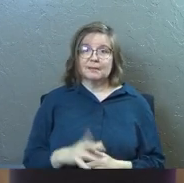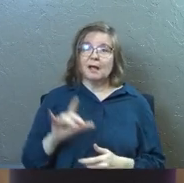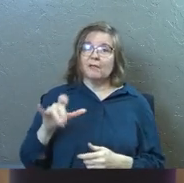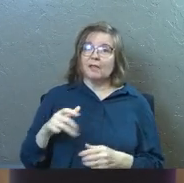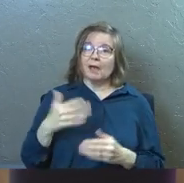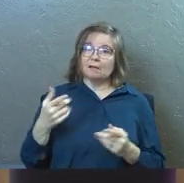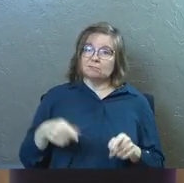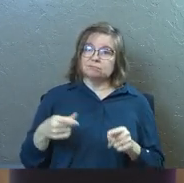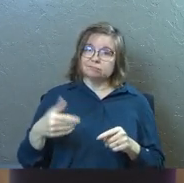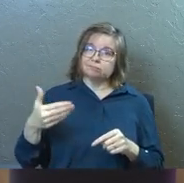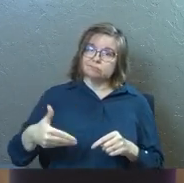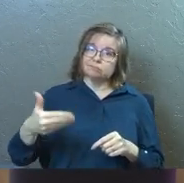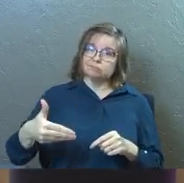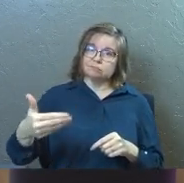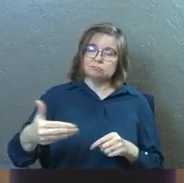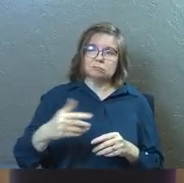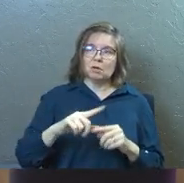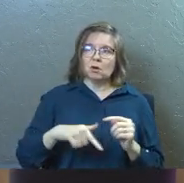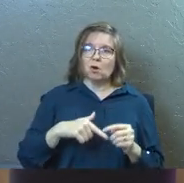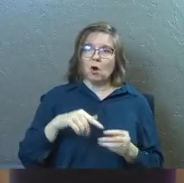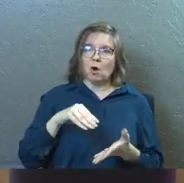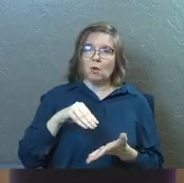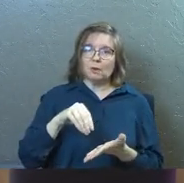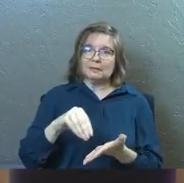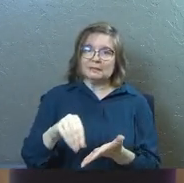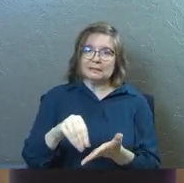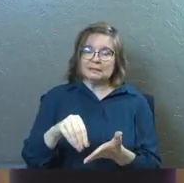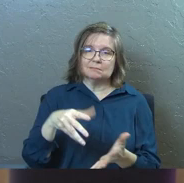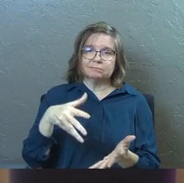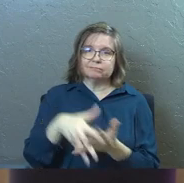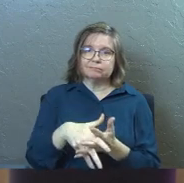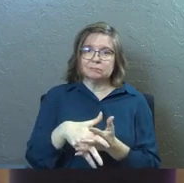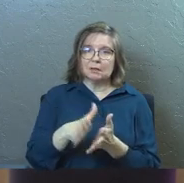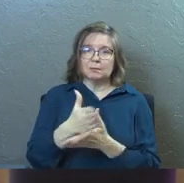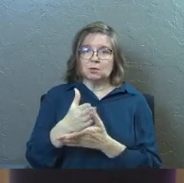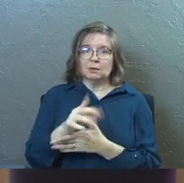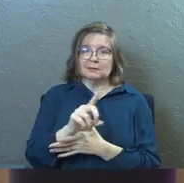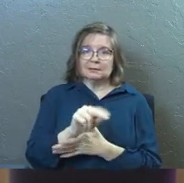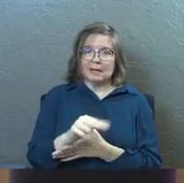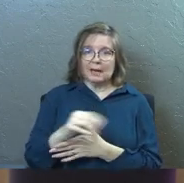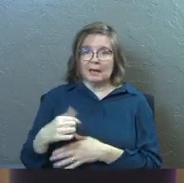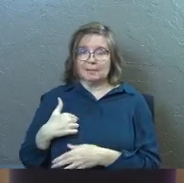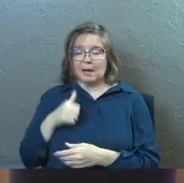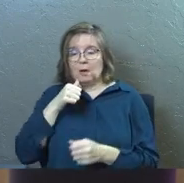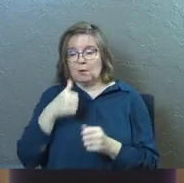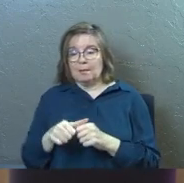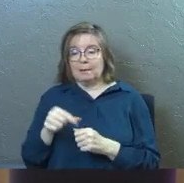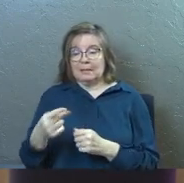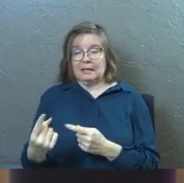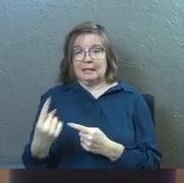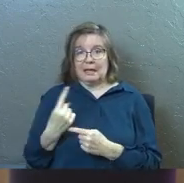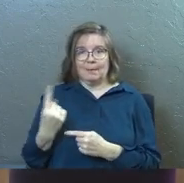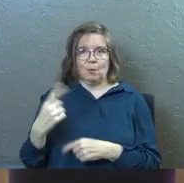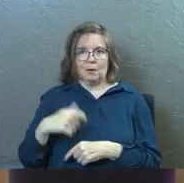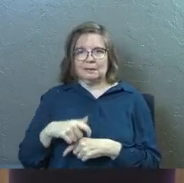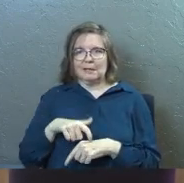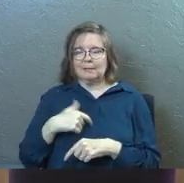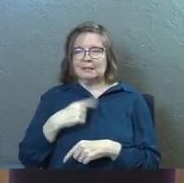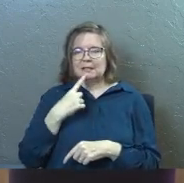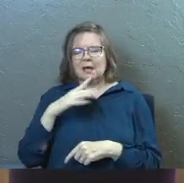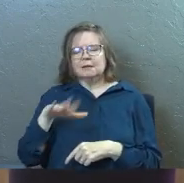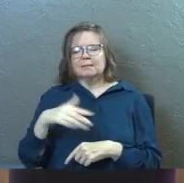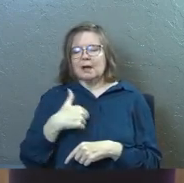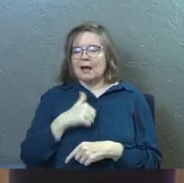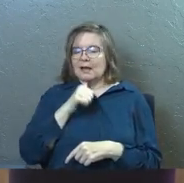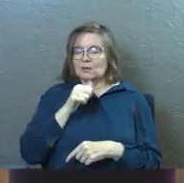And that went on for a while, and all those seeds got planted between Dan and me. And I remember he came to me at one point, and he said,